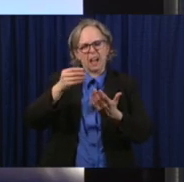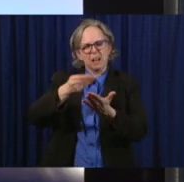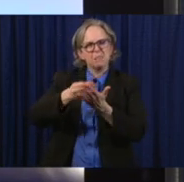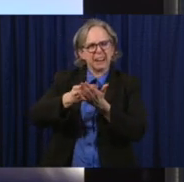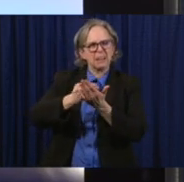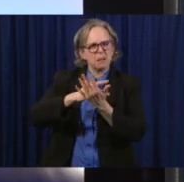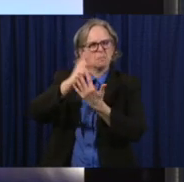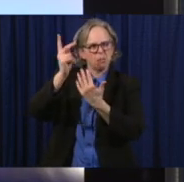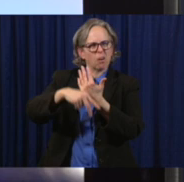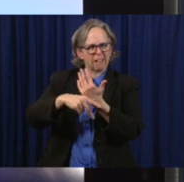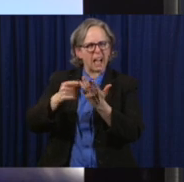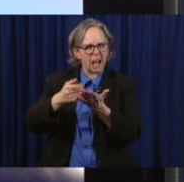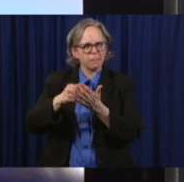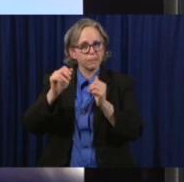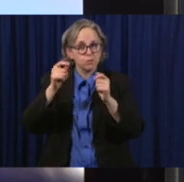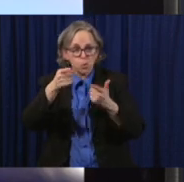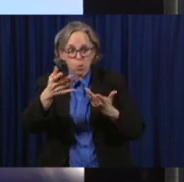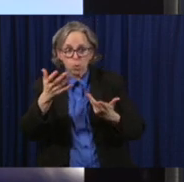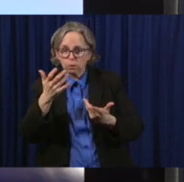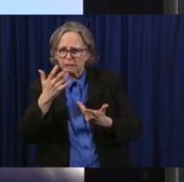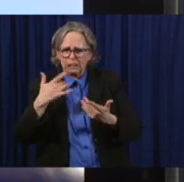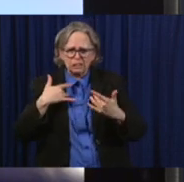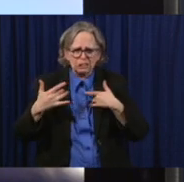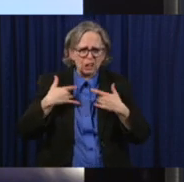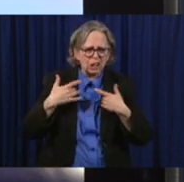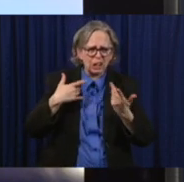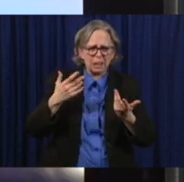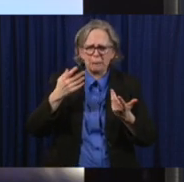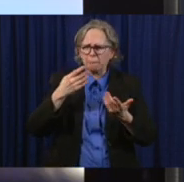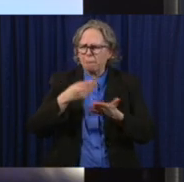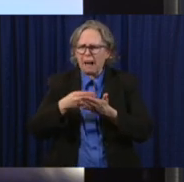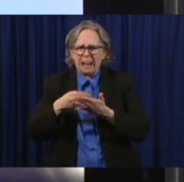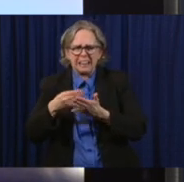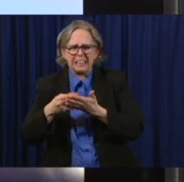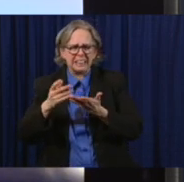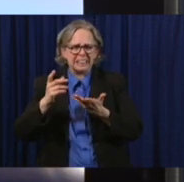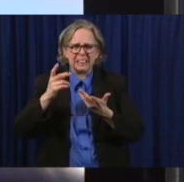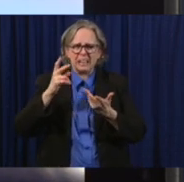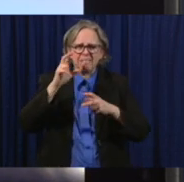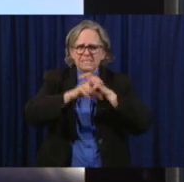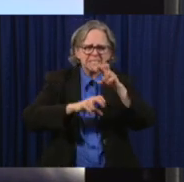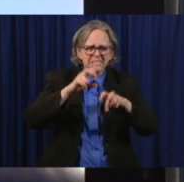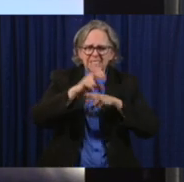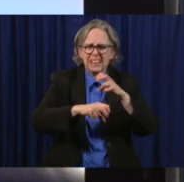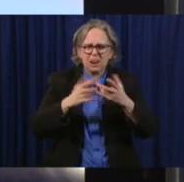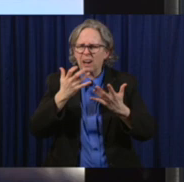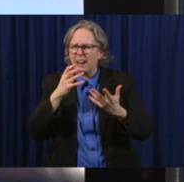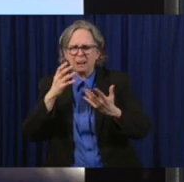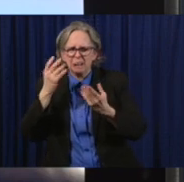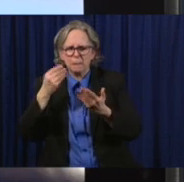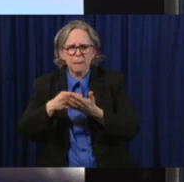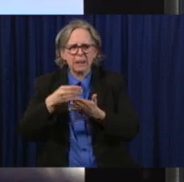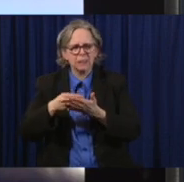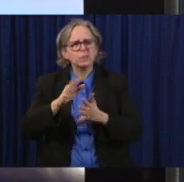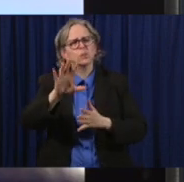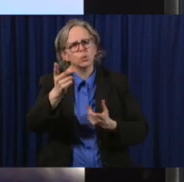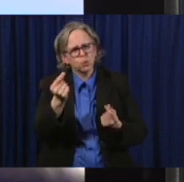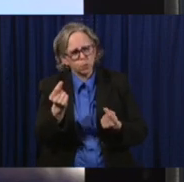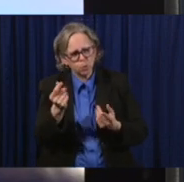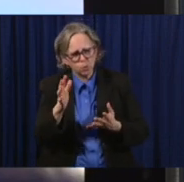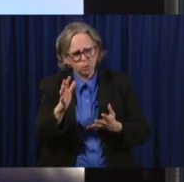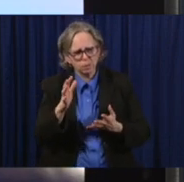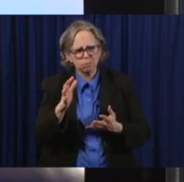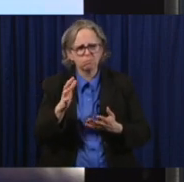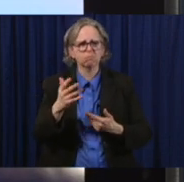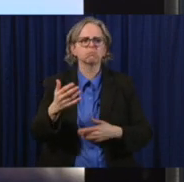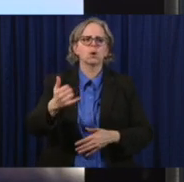have questions, if you need answers about what's happening within that facility, you can contact our state long-term care ombudsman. They stand